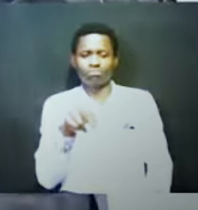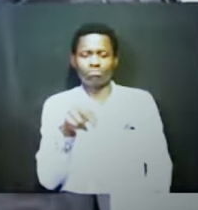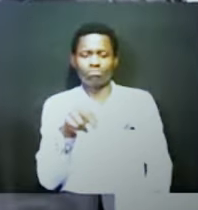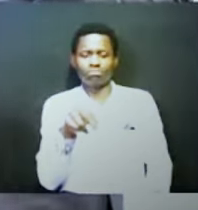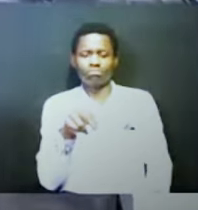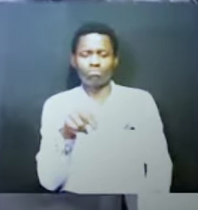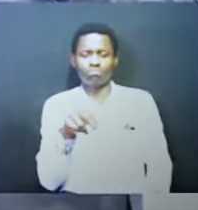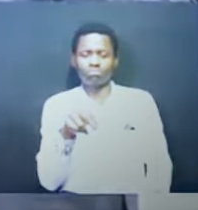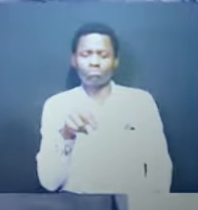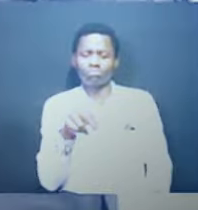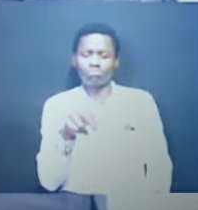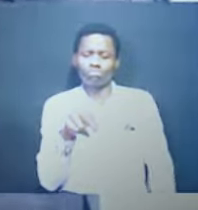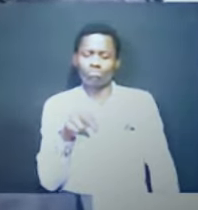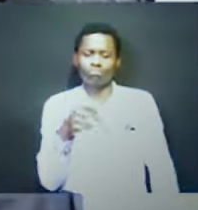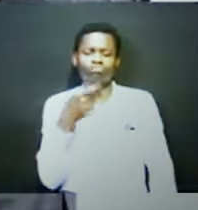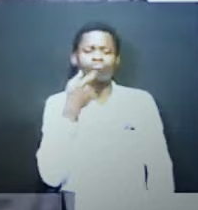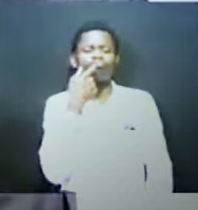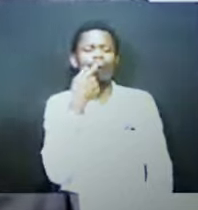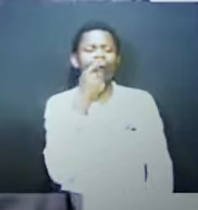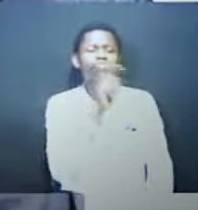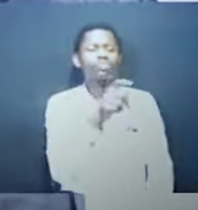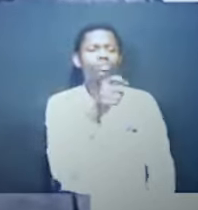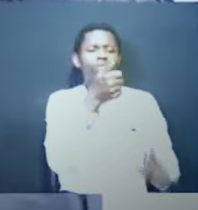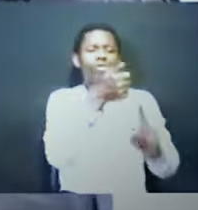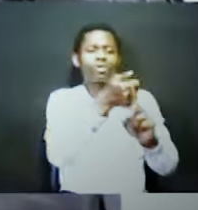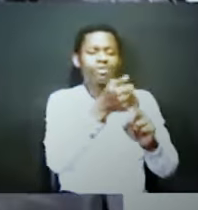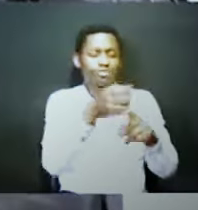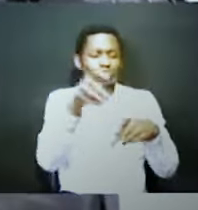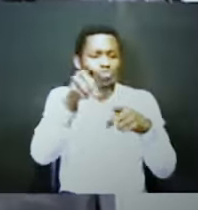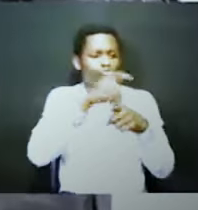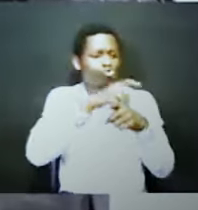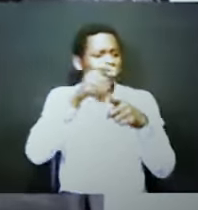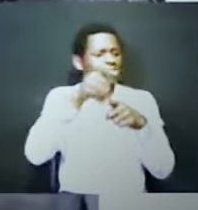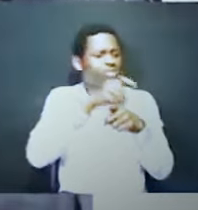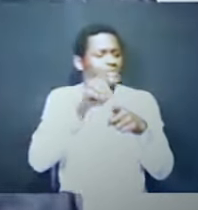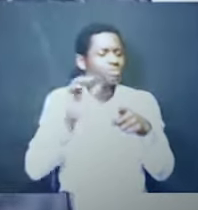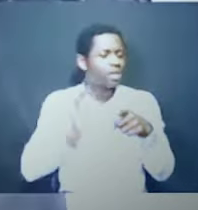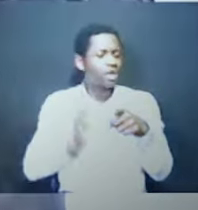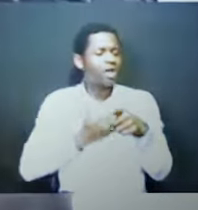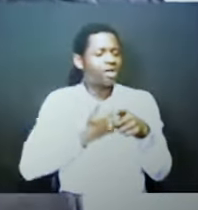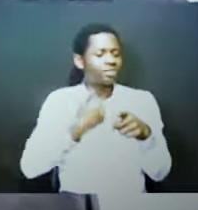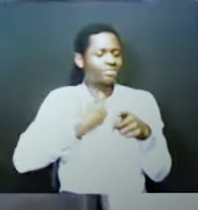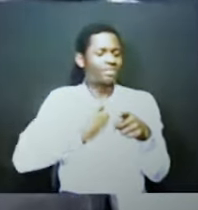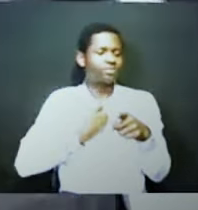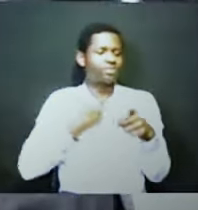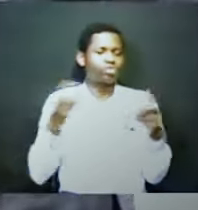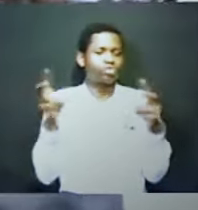to instruct ourselves or to discipline ourselves to follow